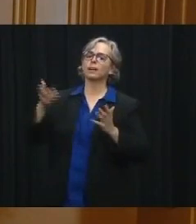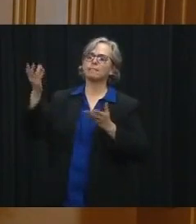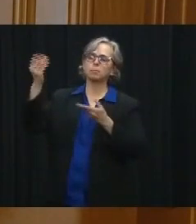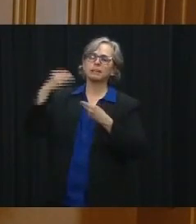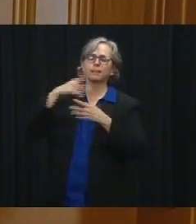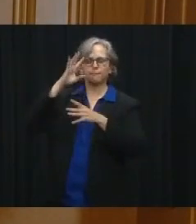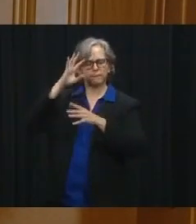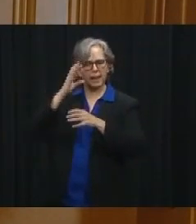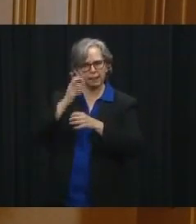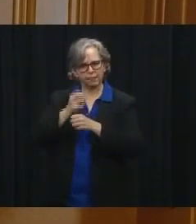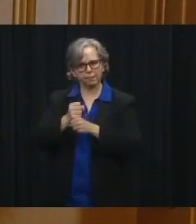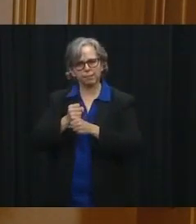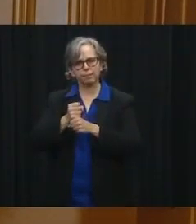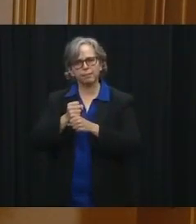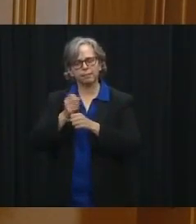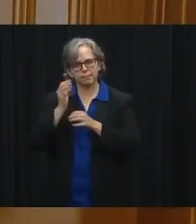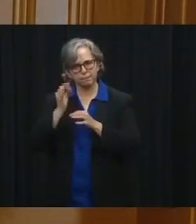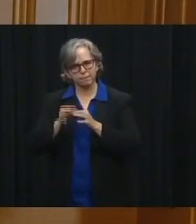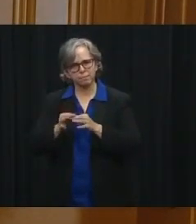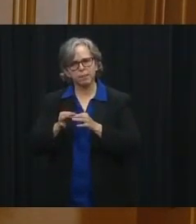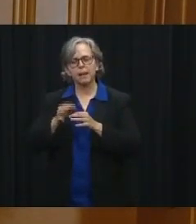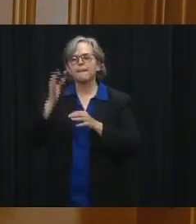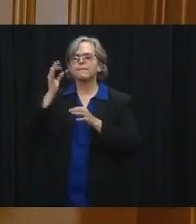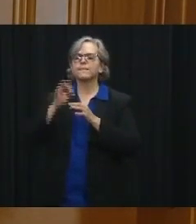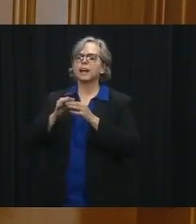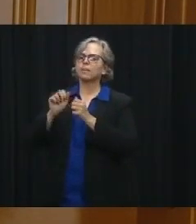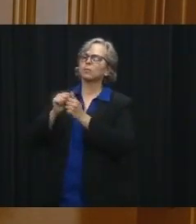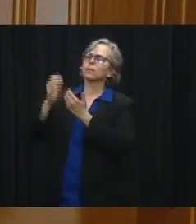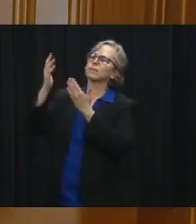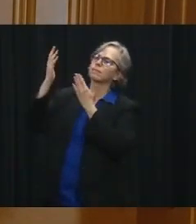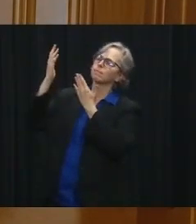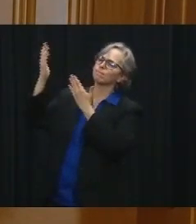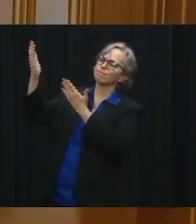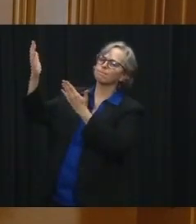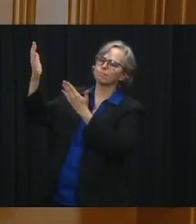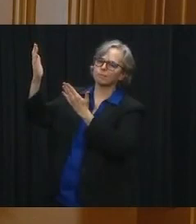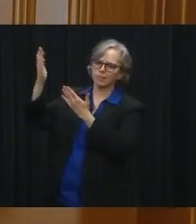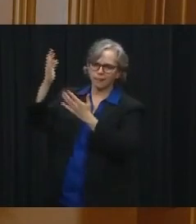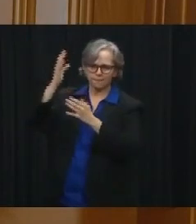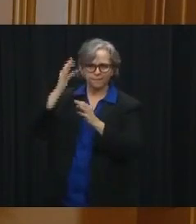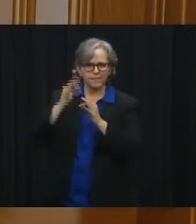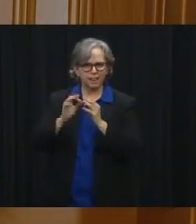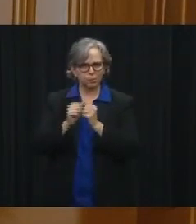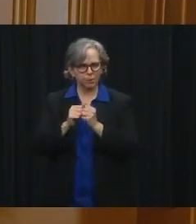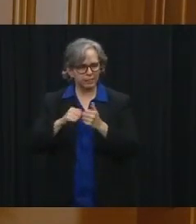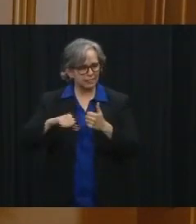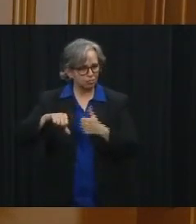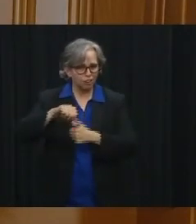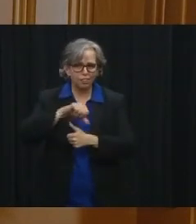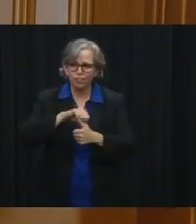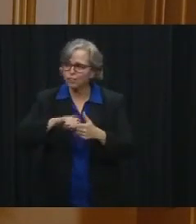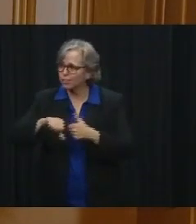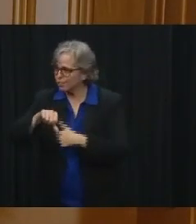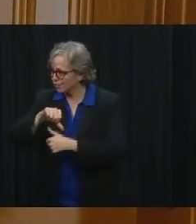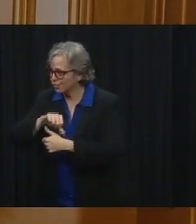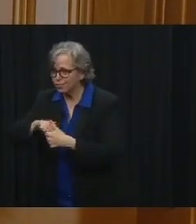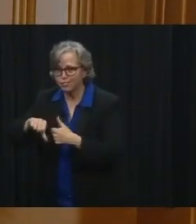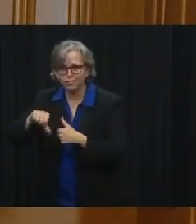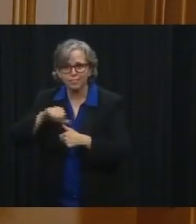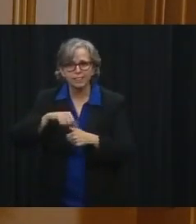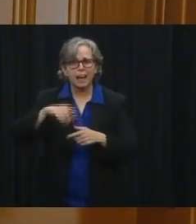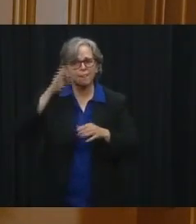us faith in Thee, faith in each other, and faith in our united